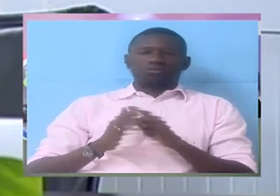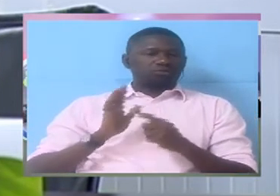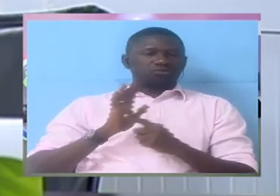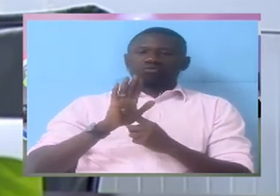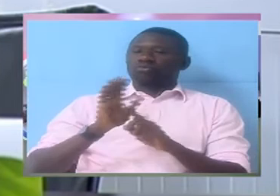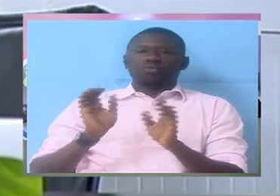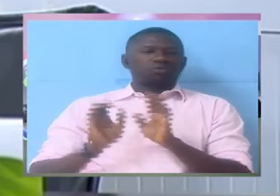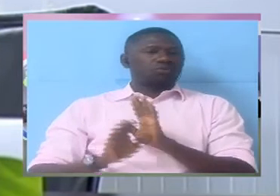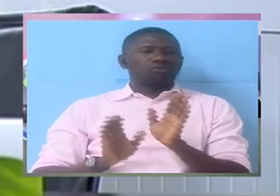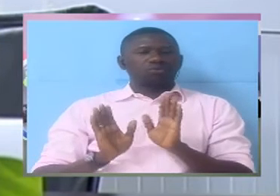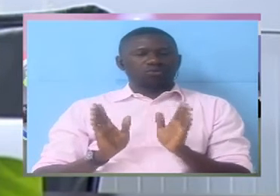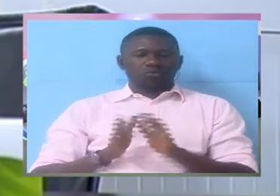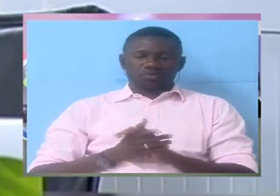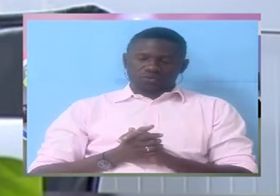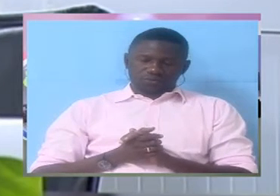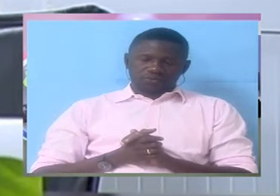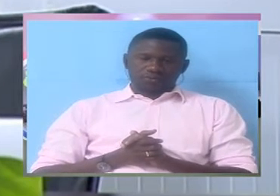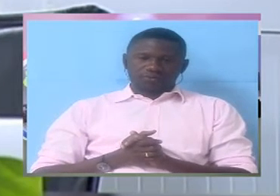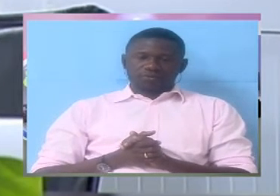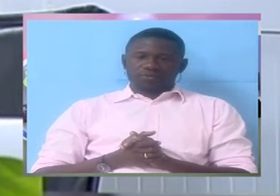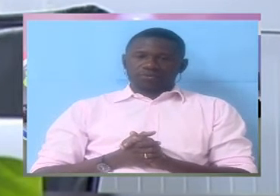kanin. So